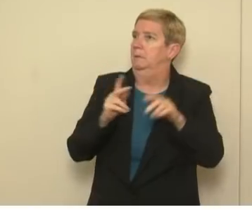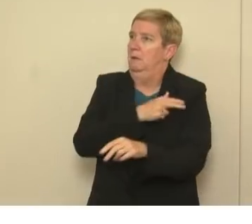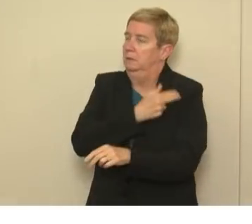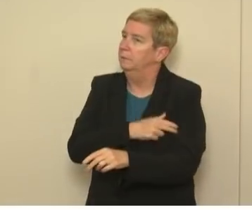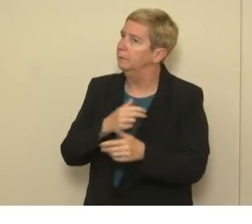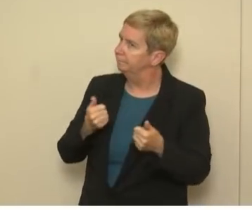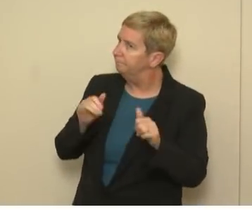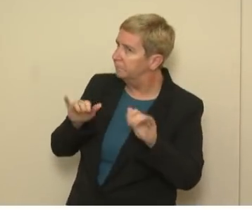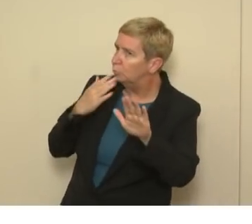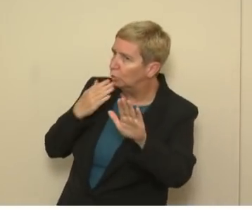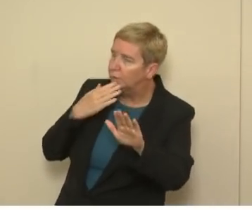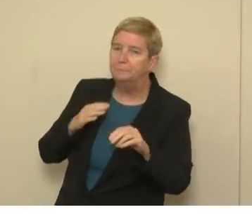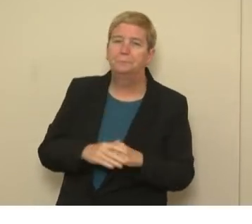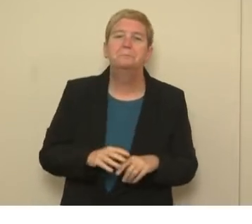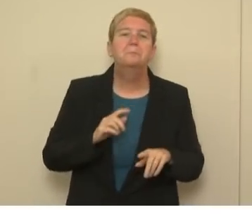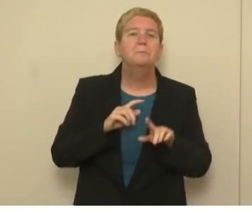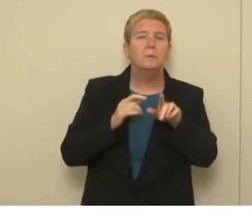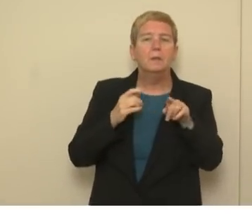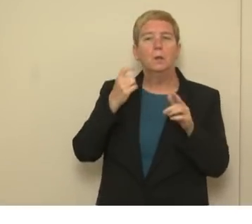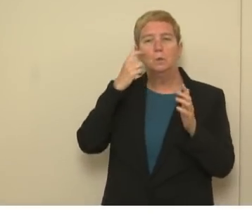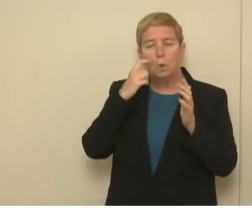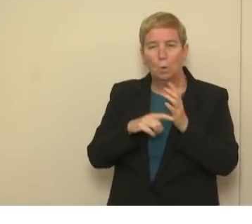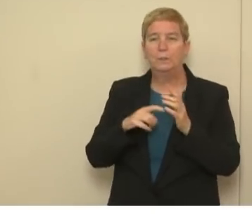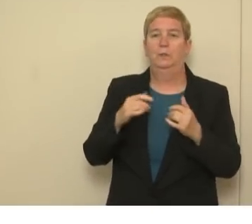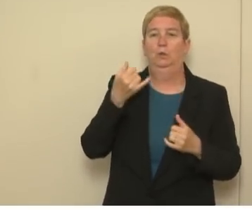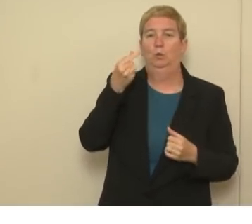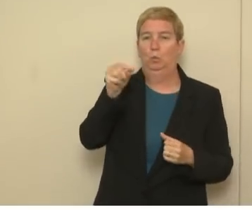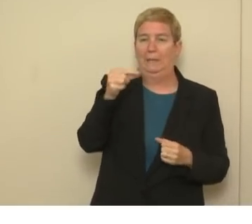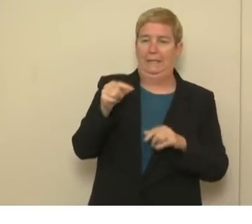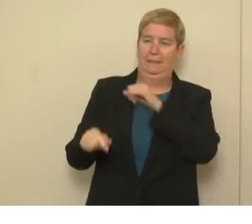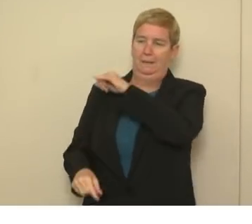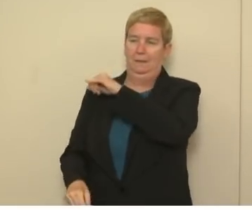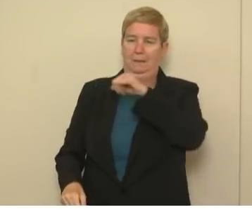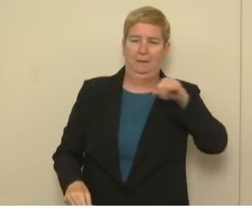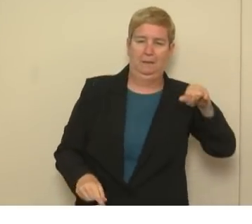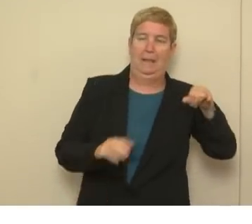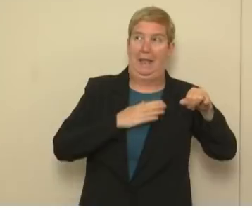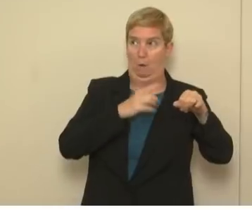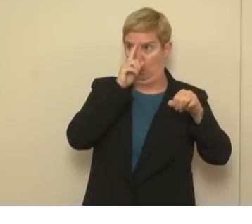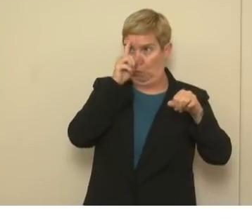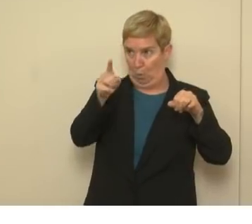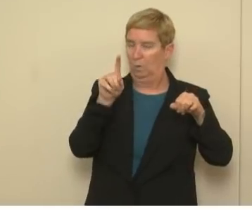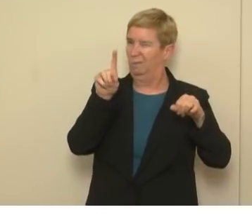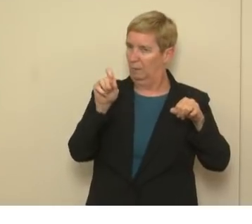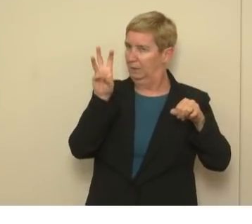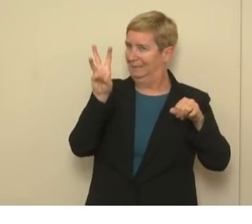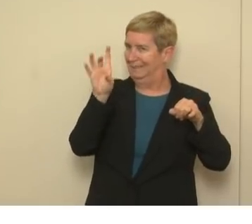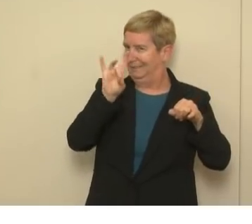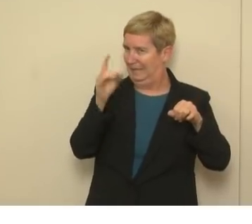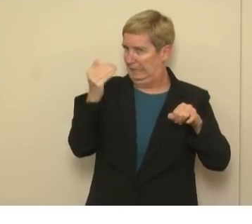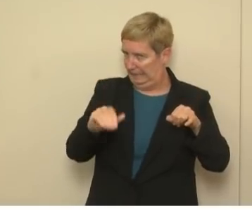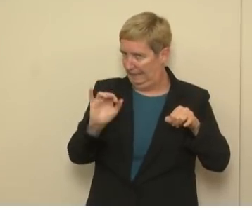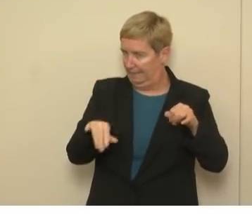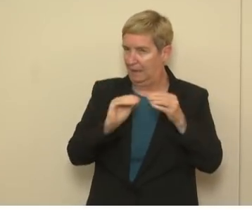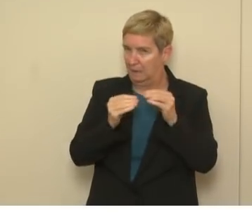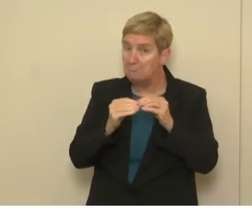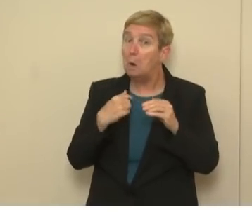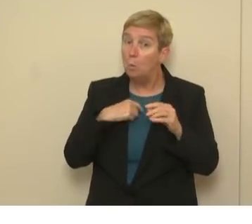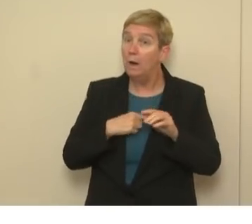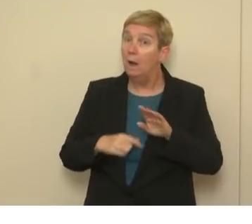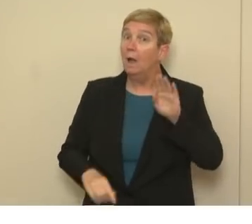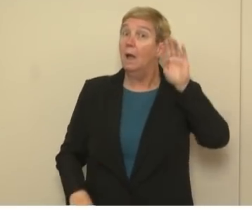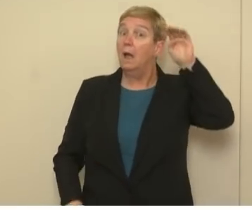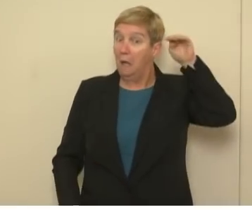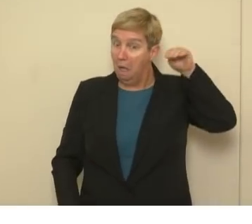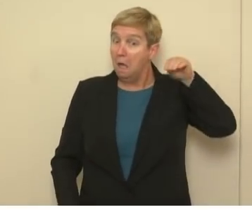all the regions. And the green line is our target, which is 168 cases per day, and you see we're really almost there.